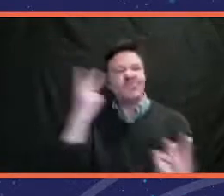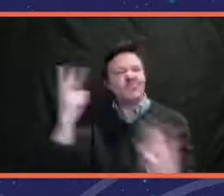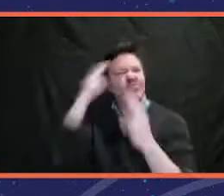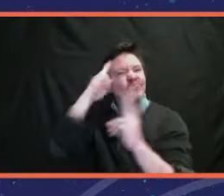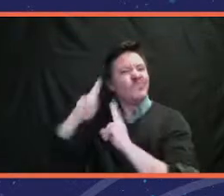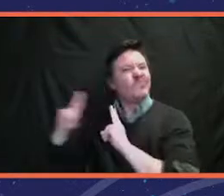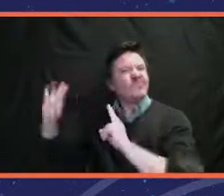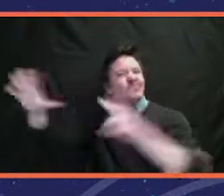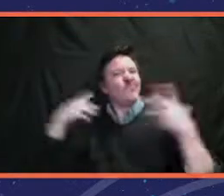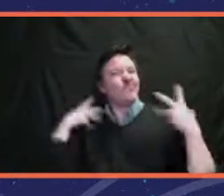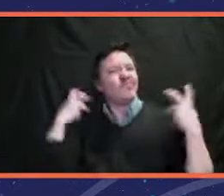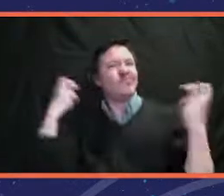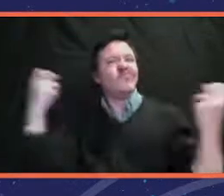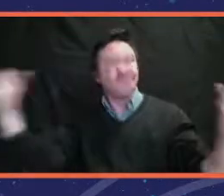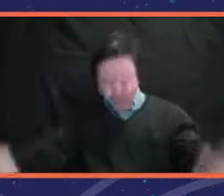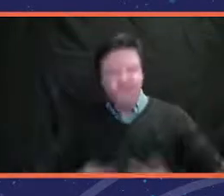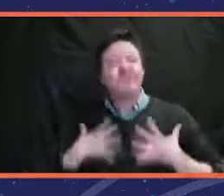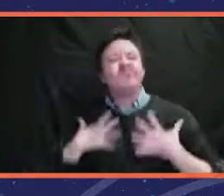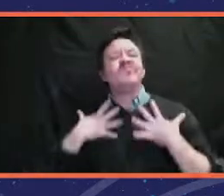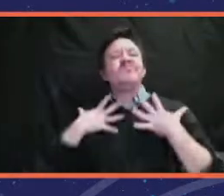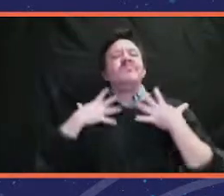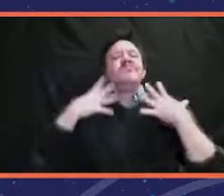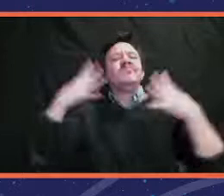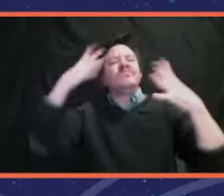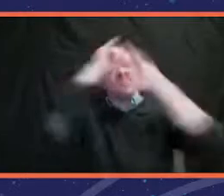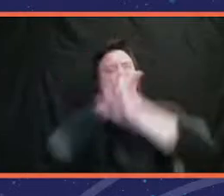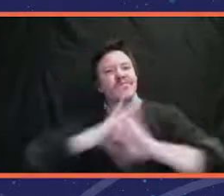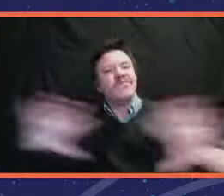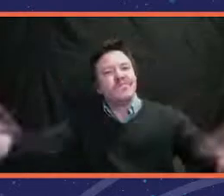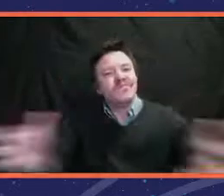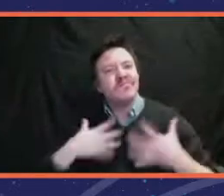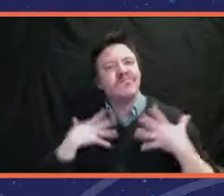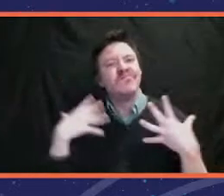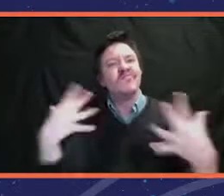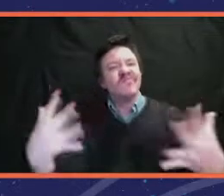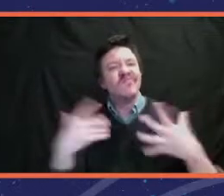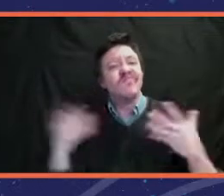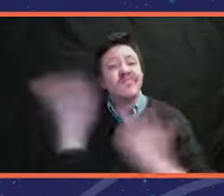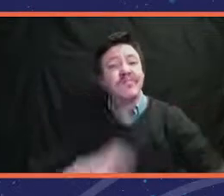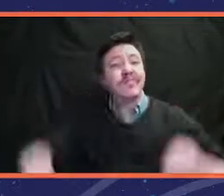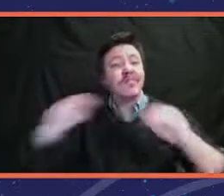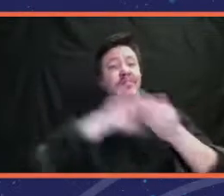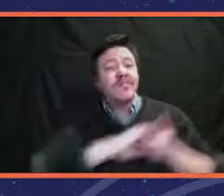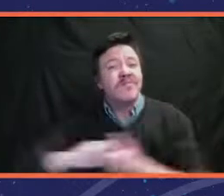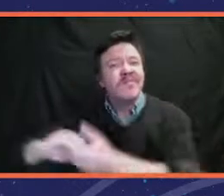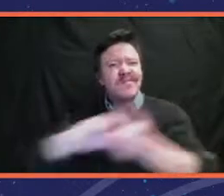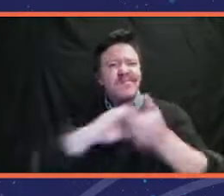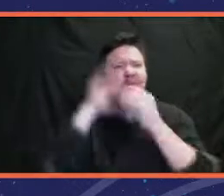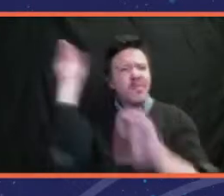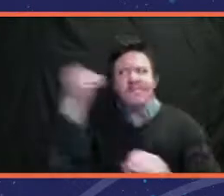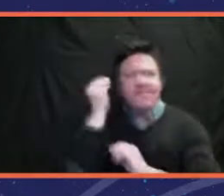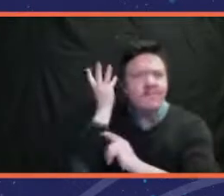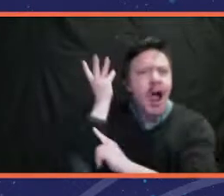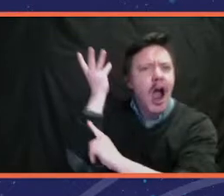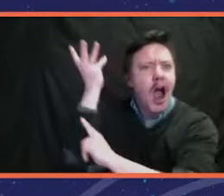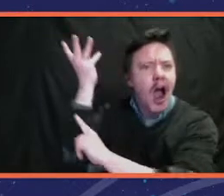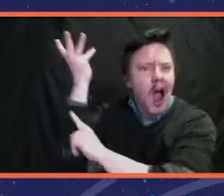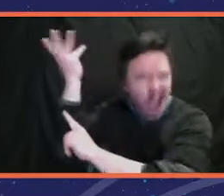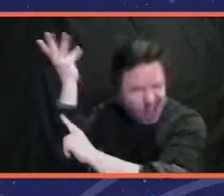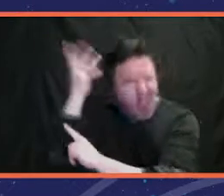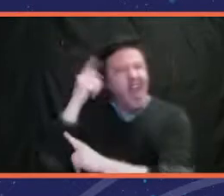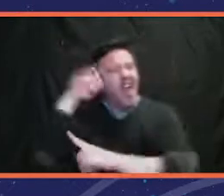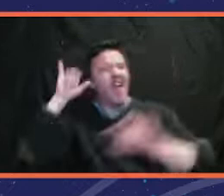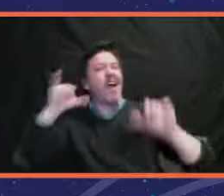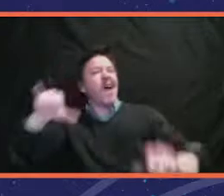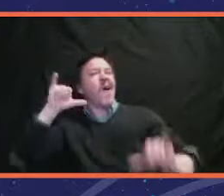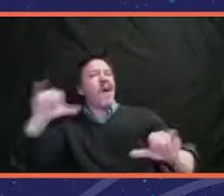For the rays of sun, I'm blessed to breathe and live and thrive and laying. This morning, yawning, it's dawning, it's finally dawning on me. OG's dropping diamonds on me, now they finally shining on me. Where